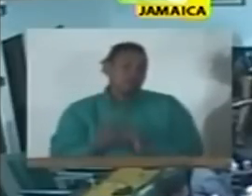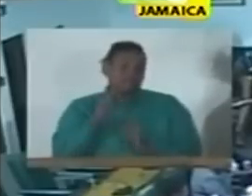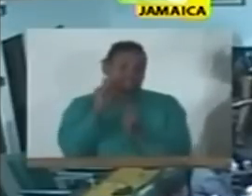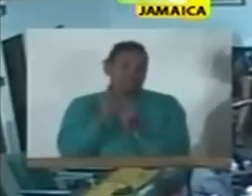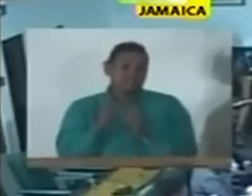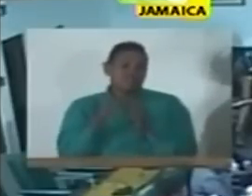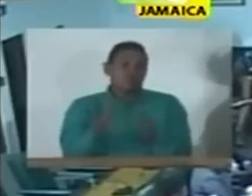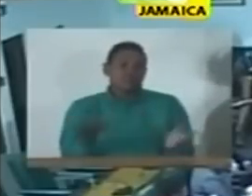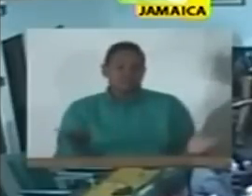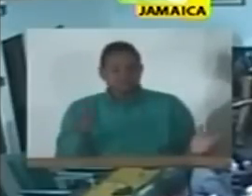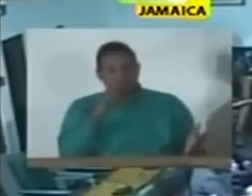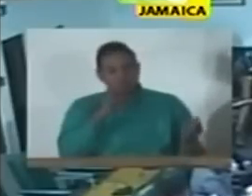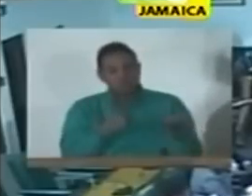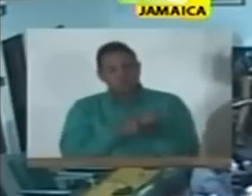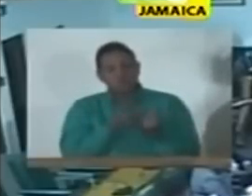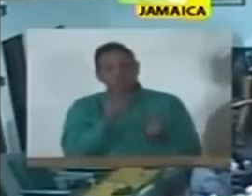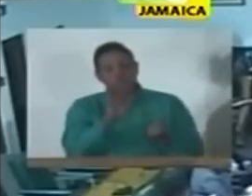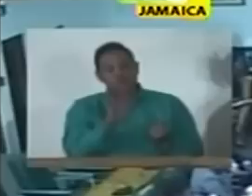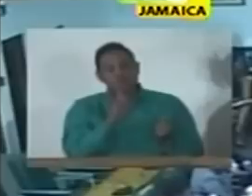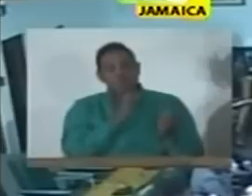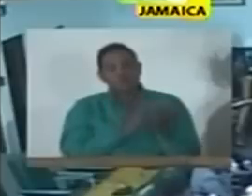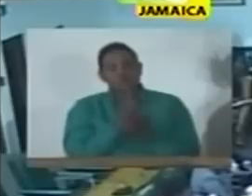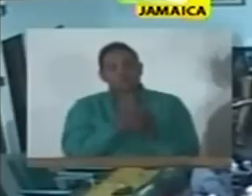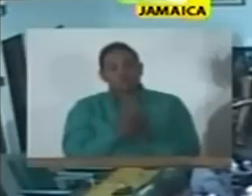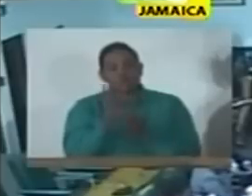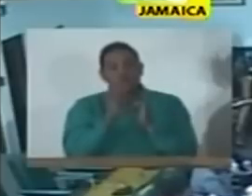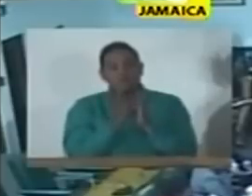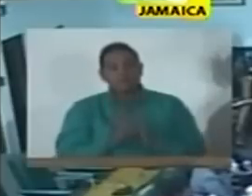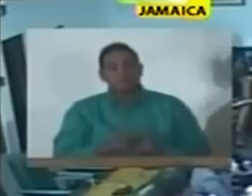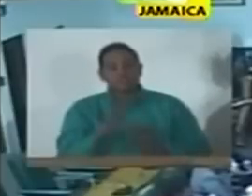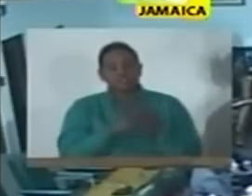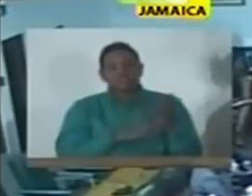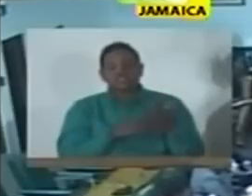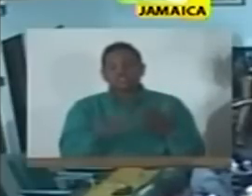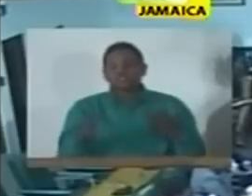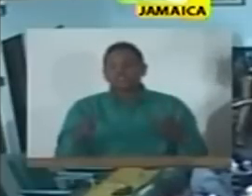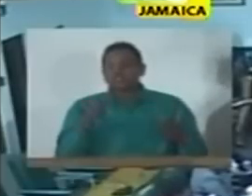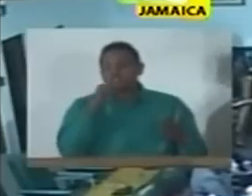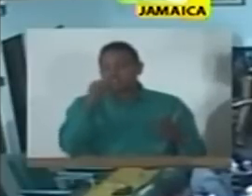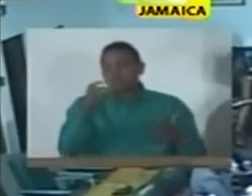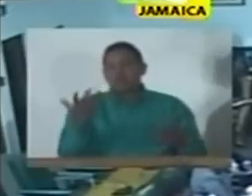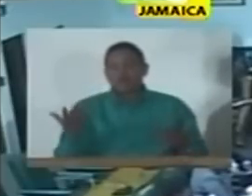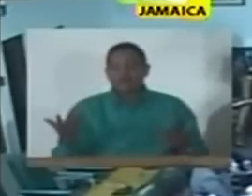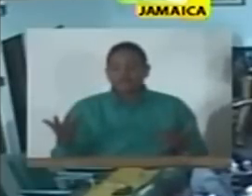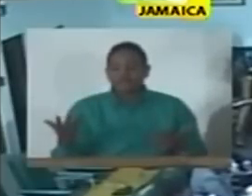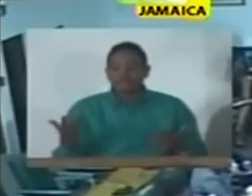way. That will assist as we go through the amendment sheet. And it's not very